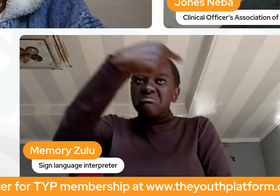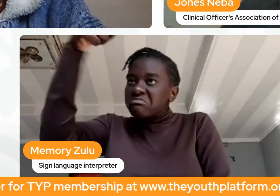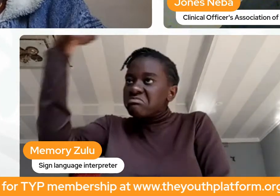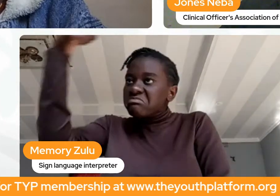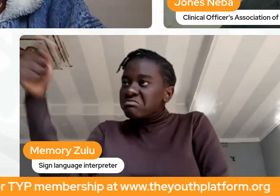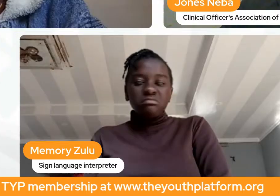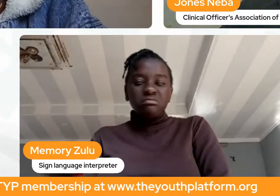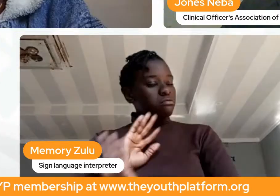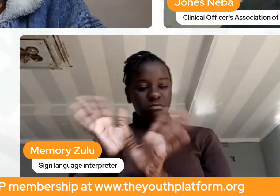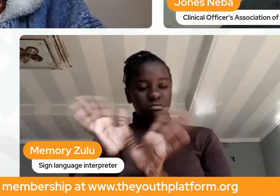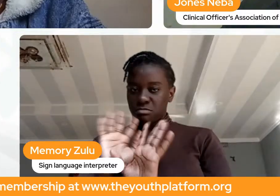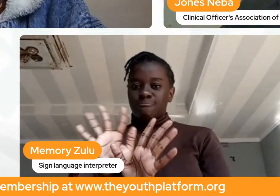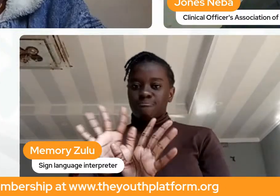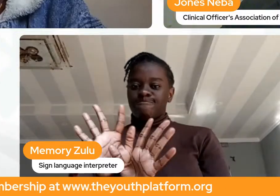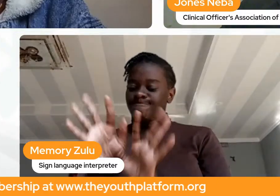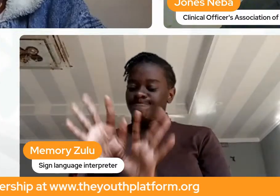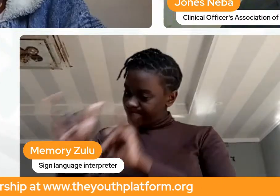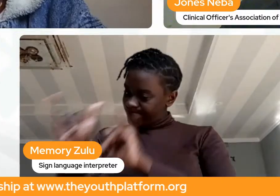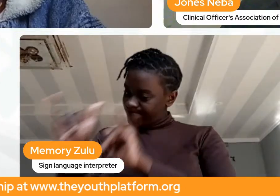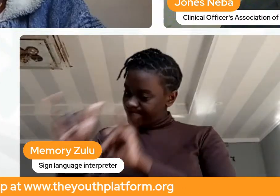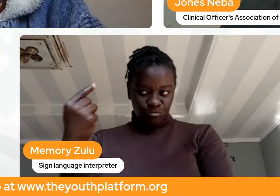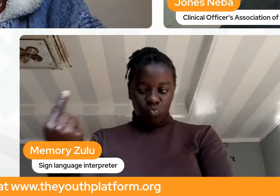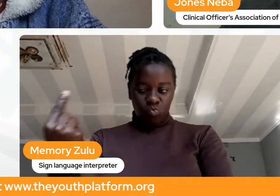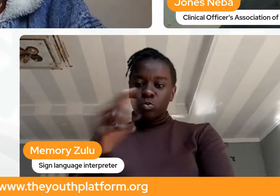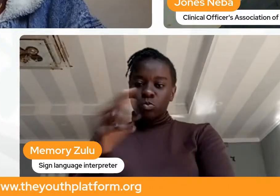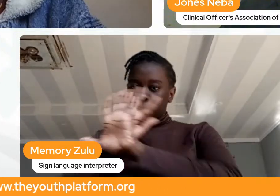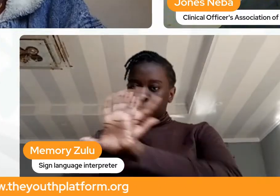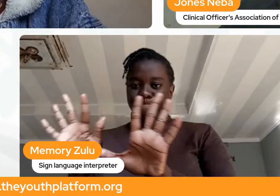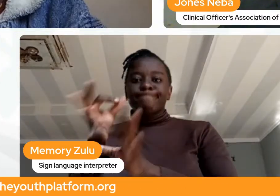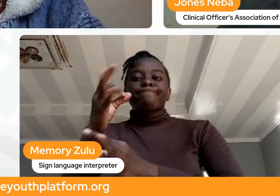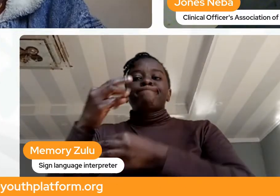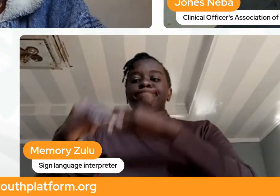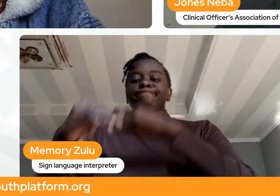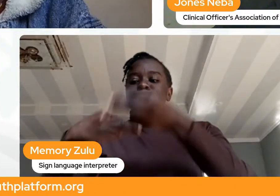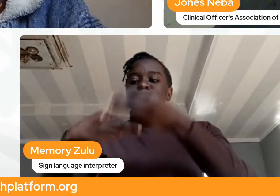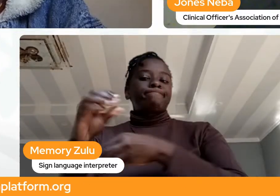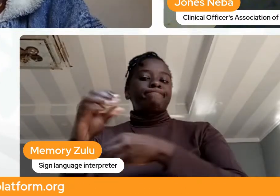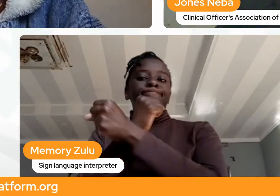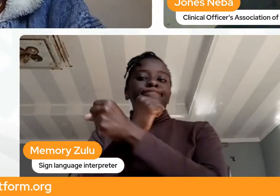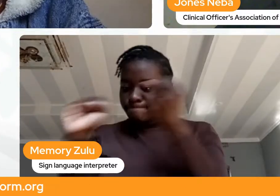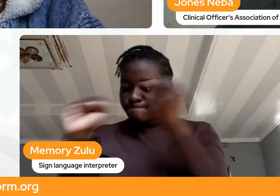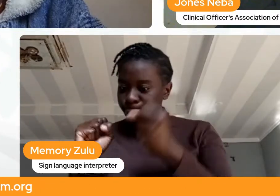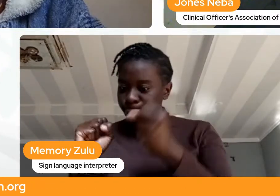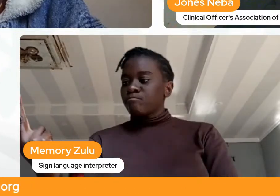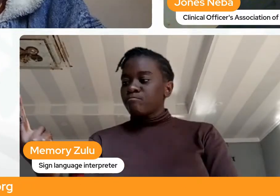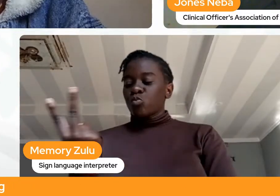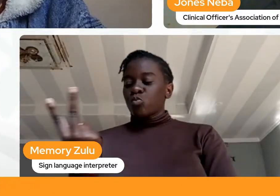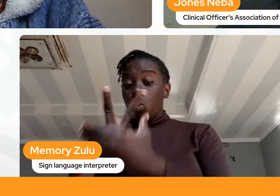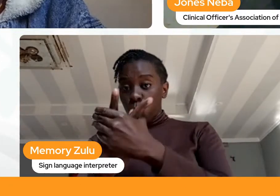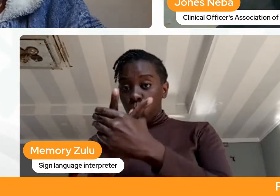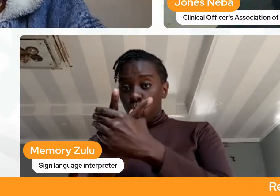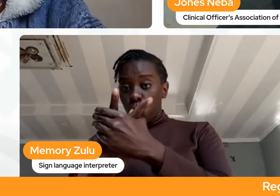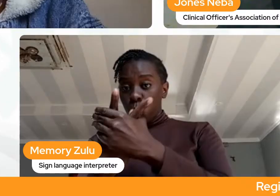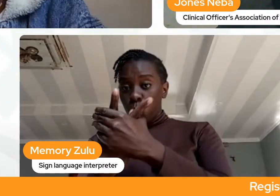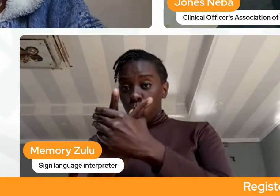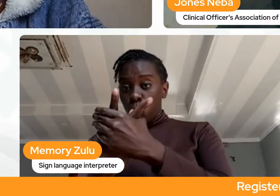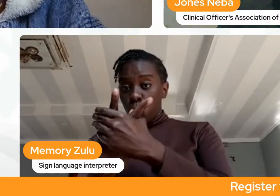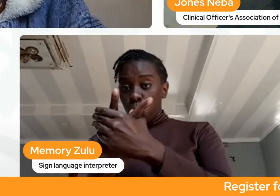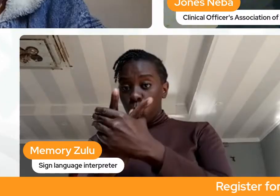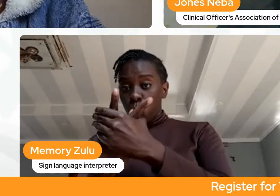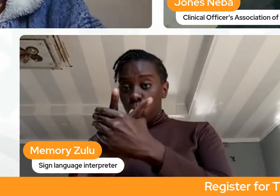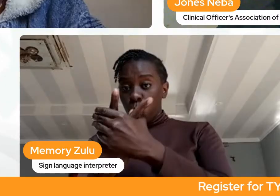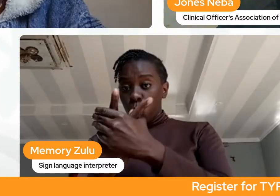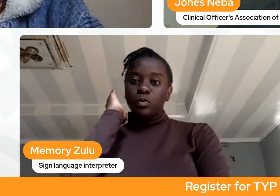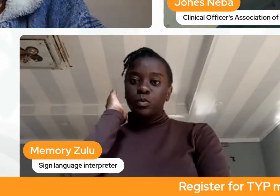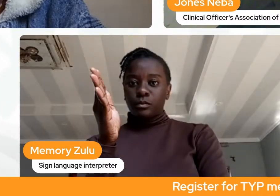one condom, then the rest you continue having sex without the usage of the condom. And I need to mention to